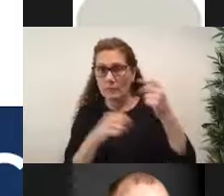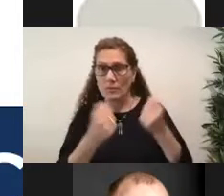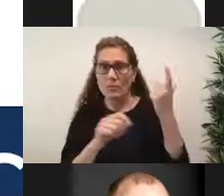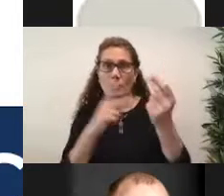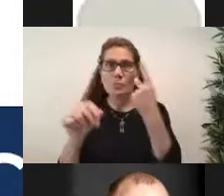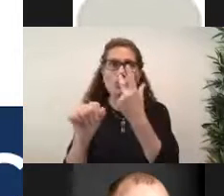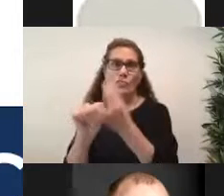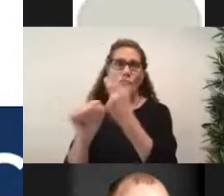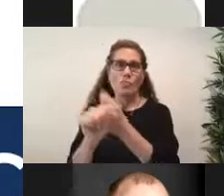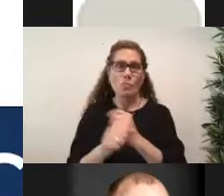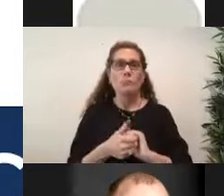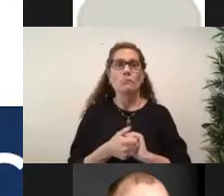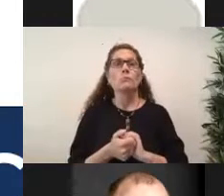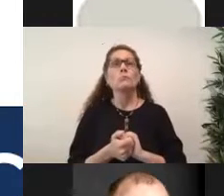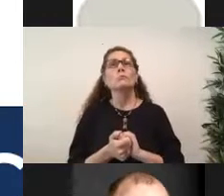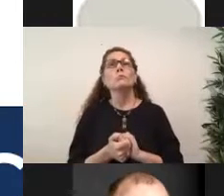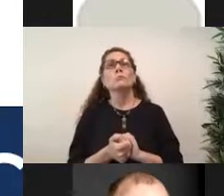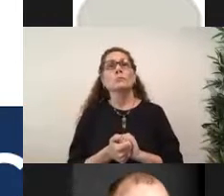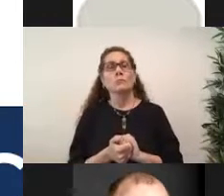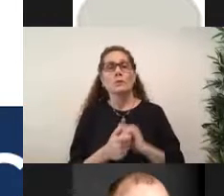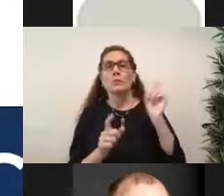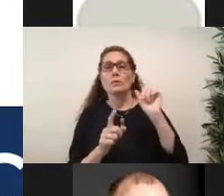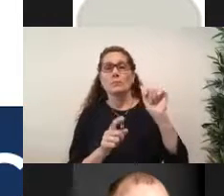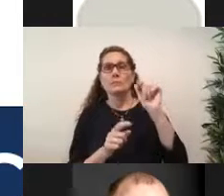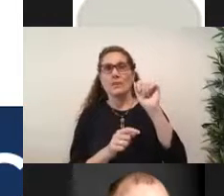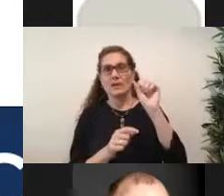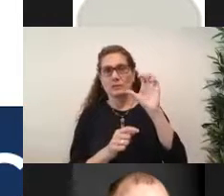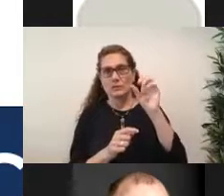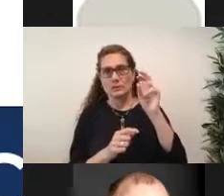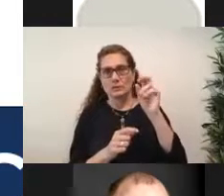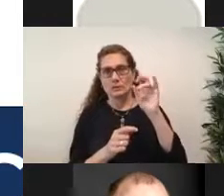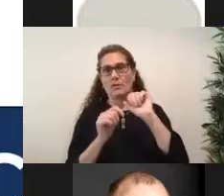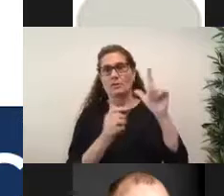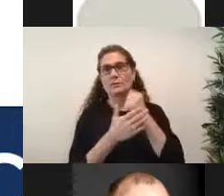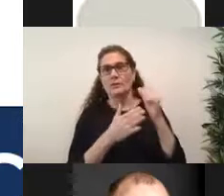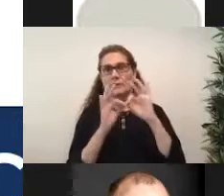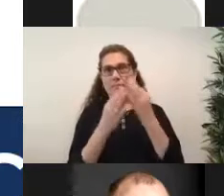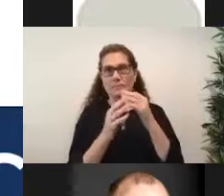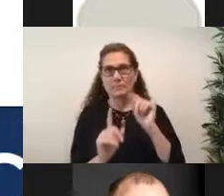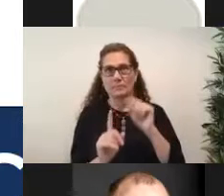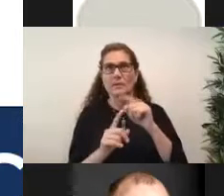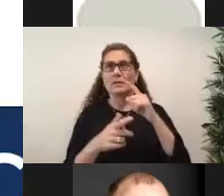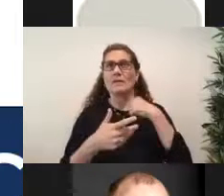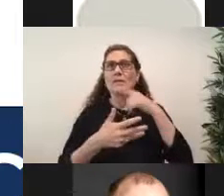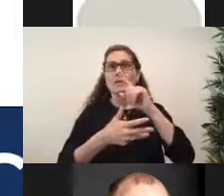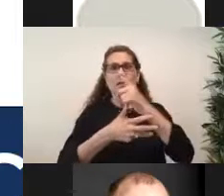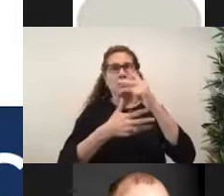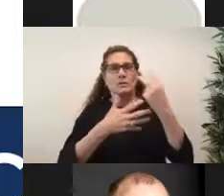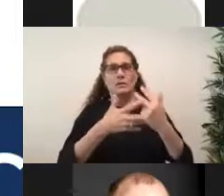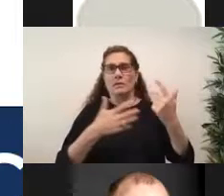booster doses. The mobile vaccination clinics are open to anyone in our community. The full list of vaccination sites can be found at